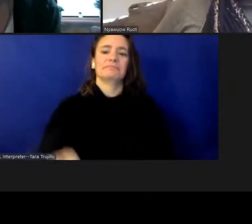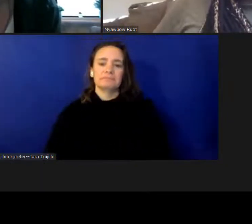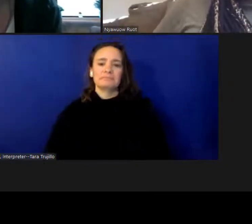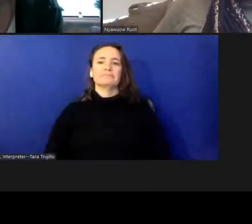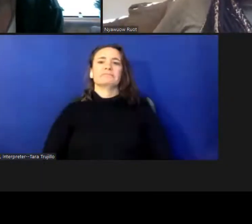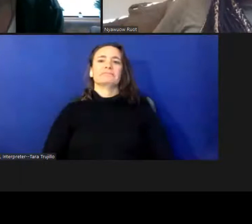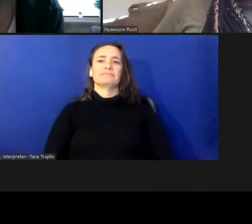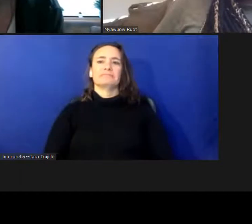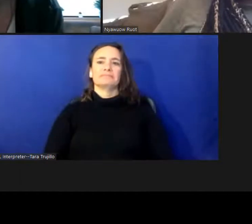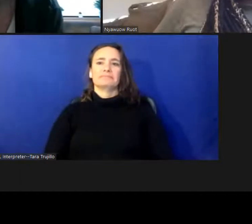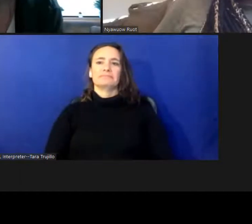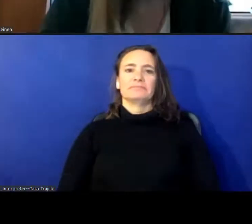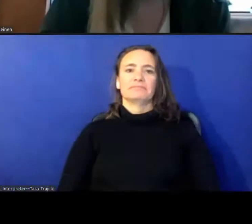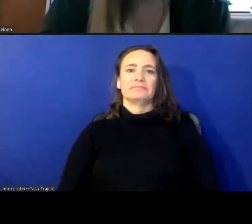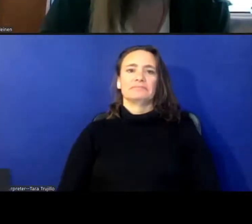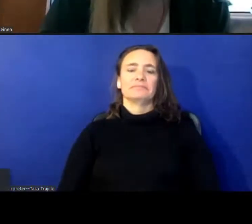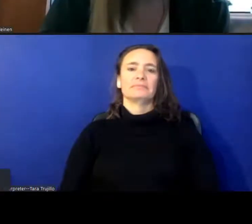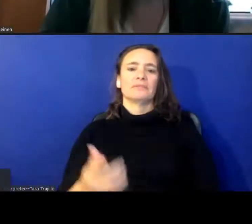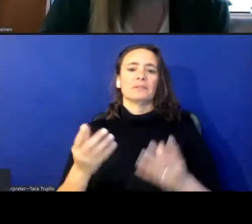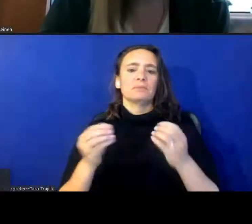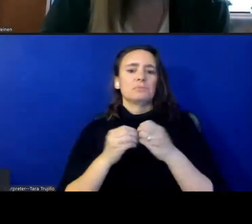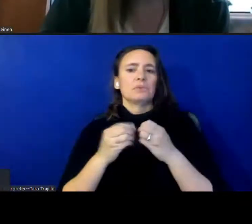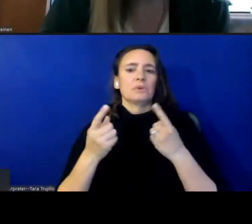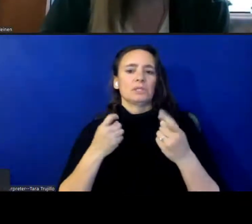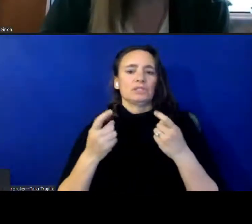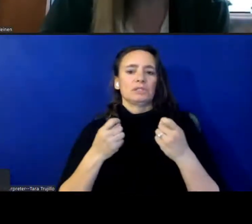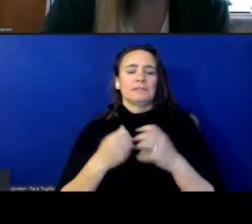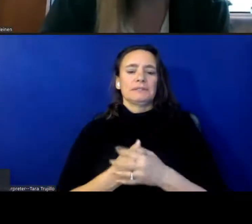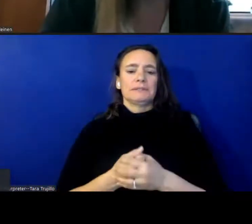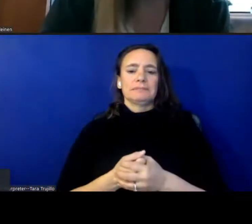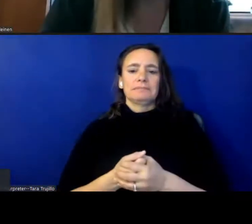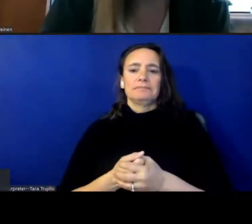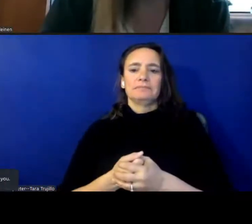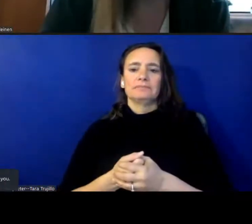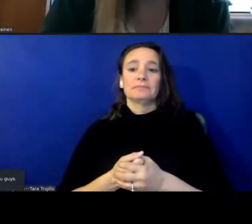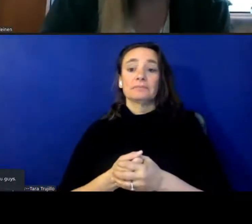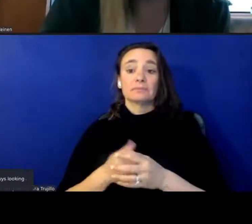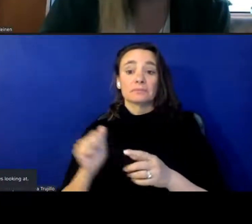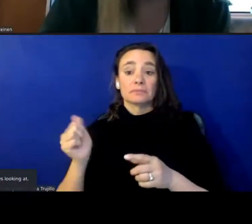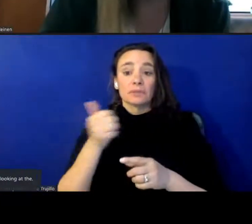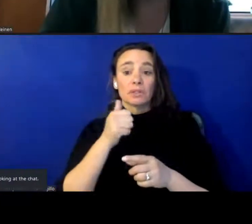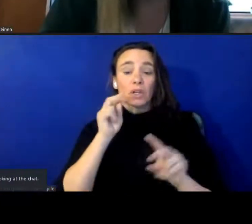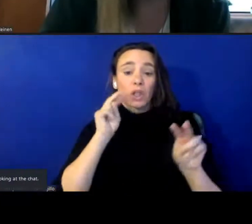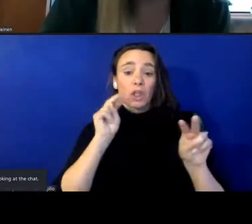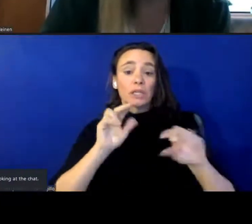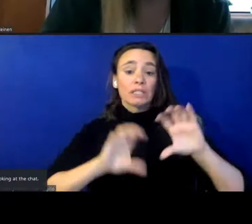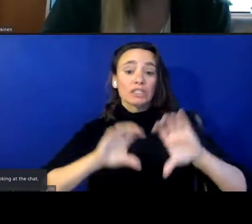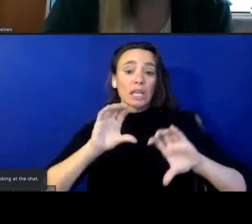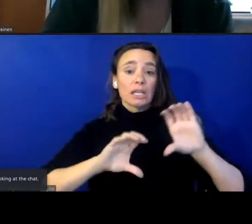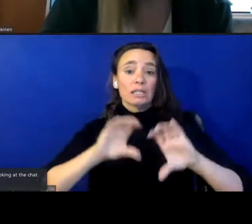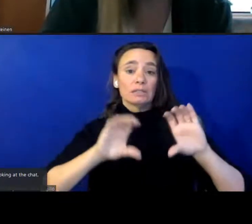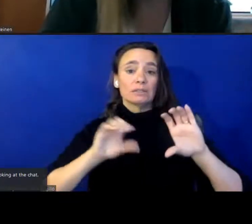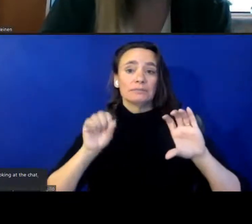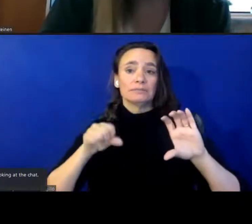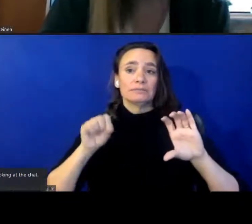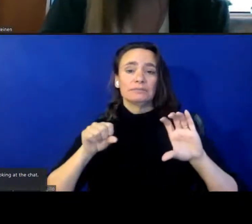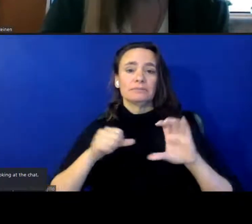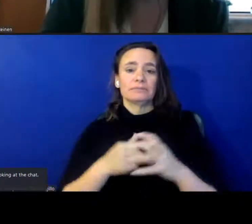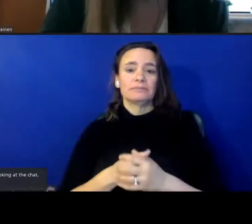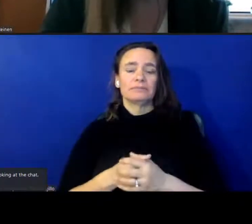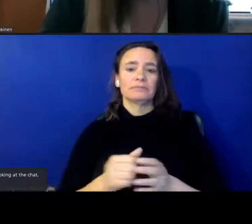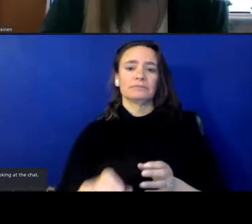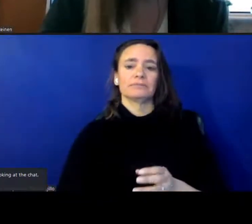I don't see any more questions. And are you guys looking at the chat? Yes.